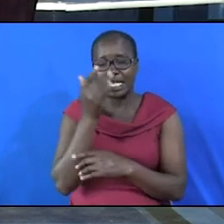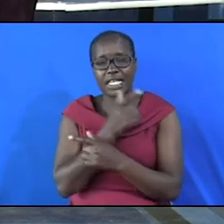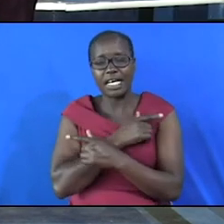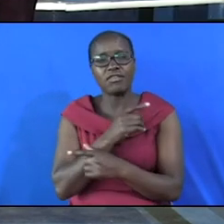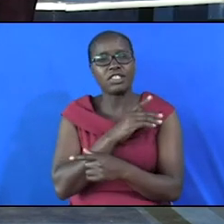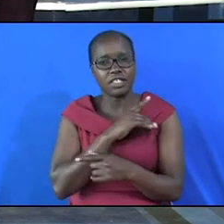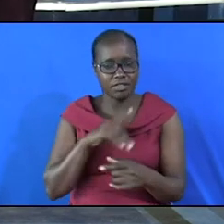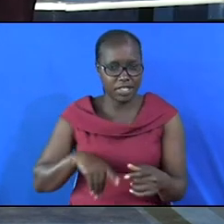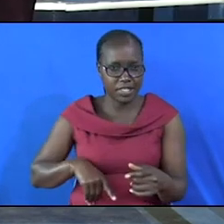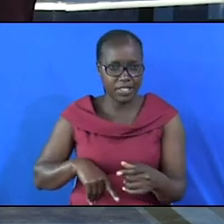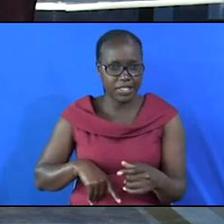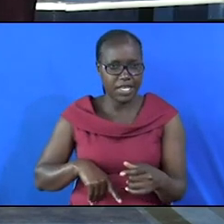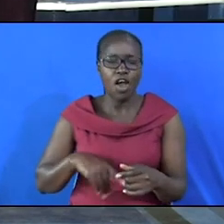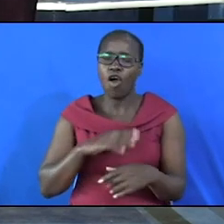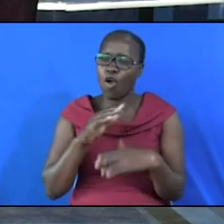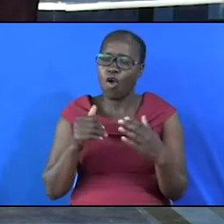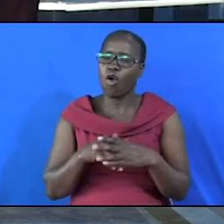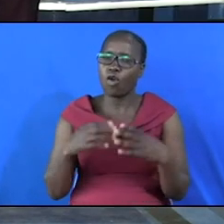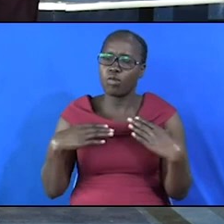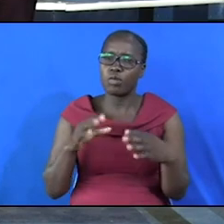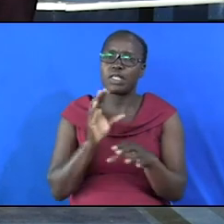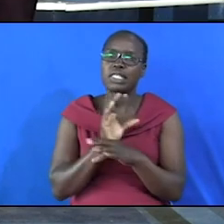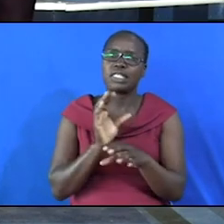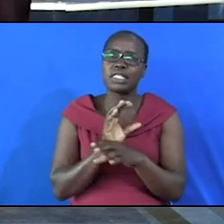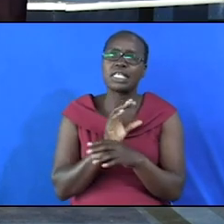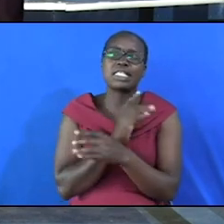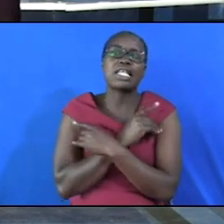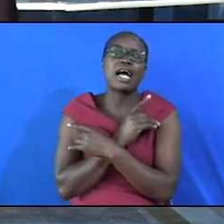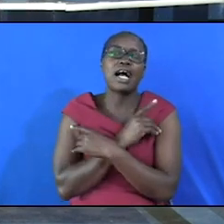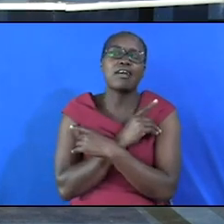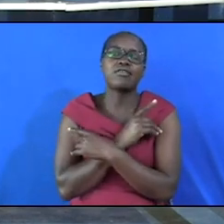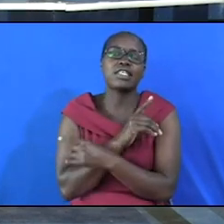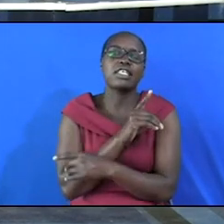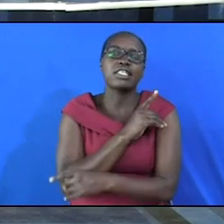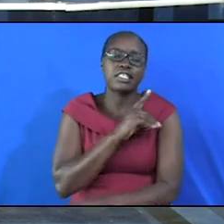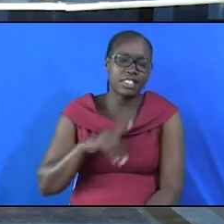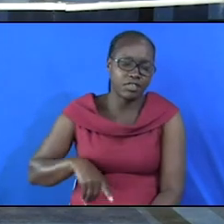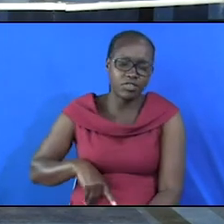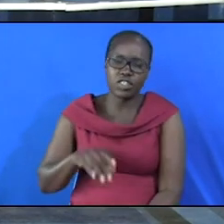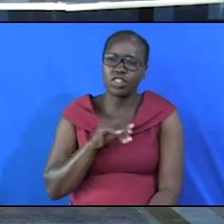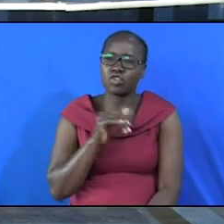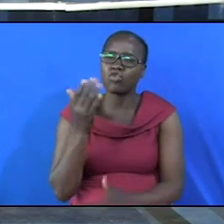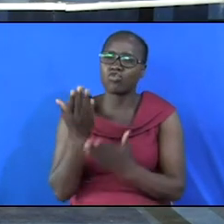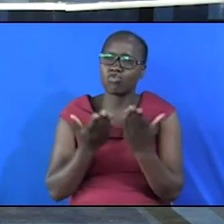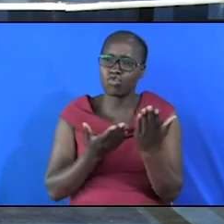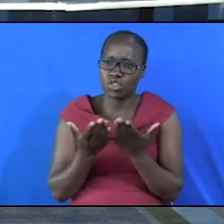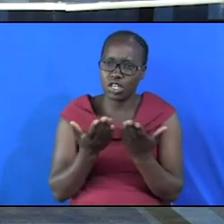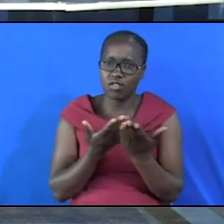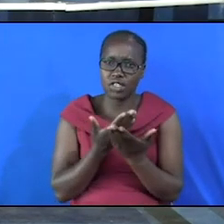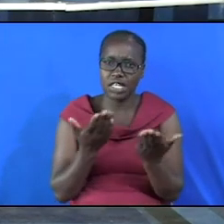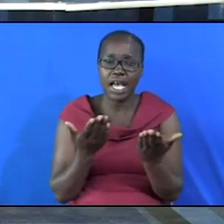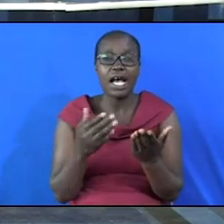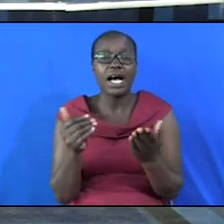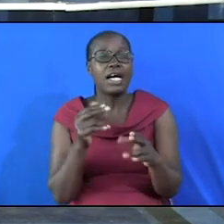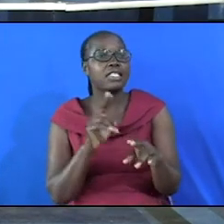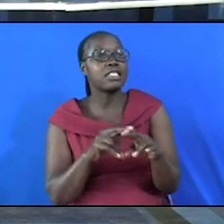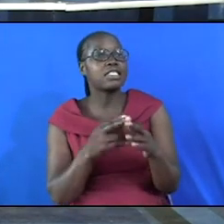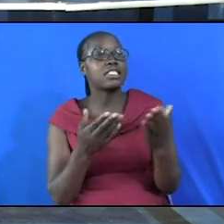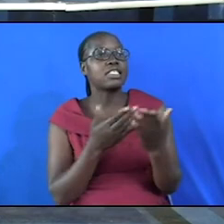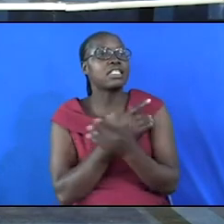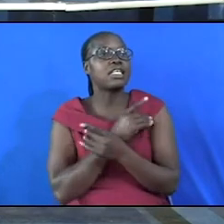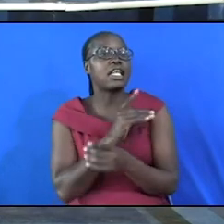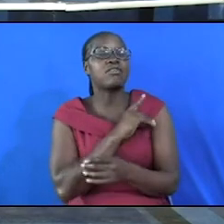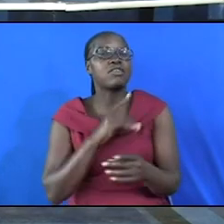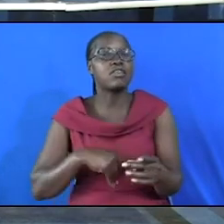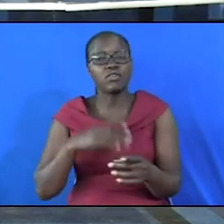David. Everyone in church loved David. Those who sat, like now you are seated here, love David.